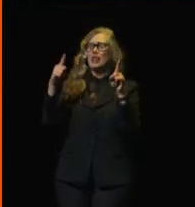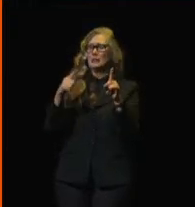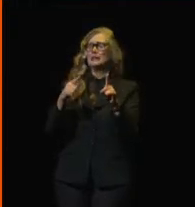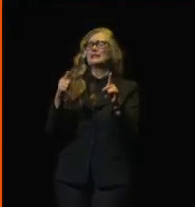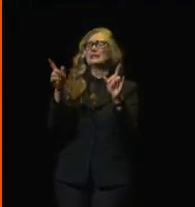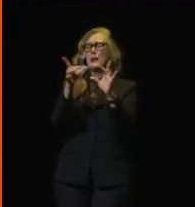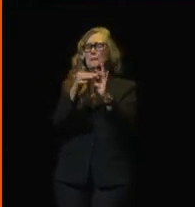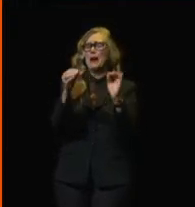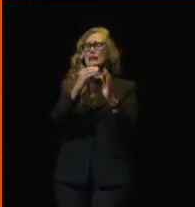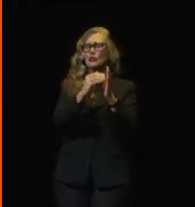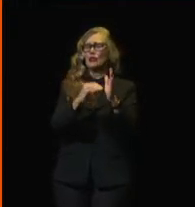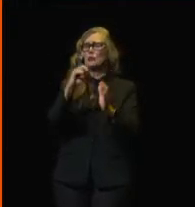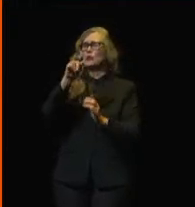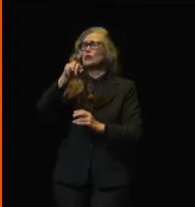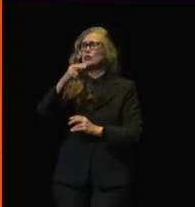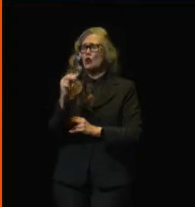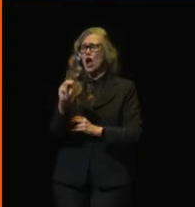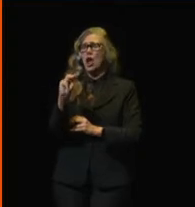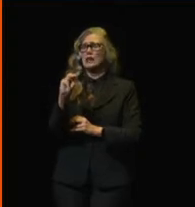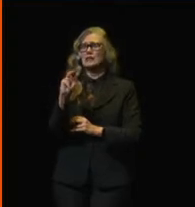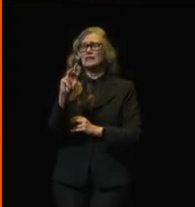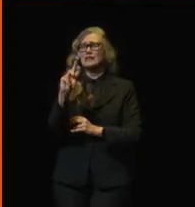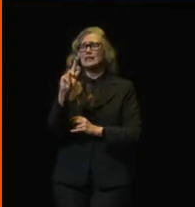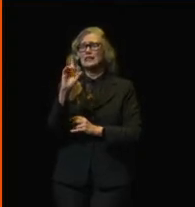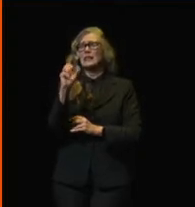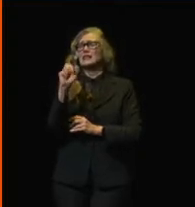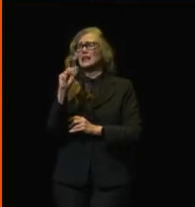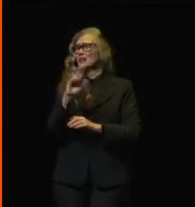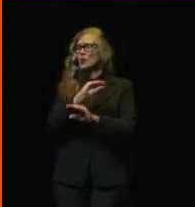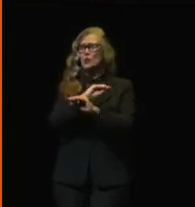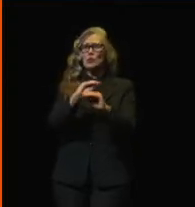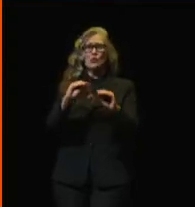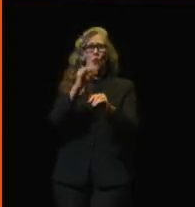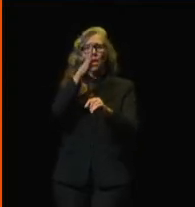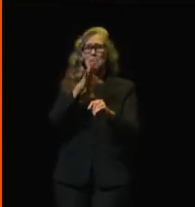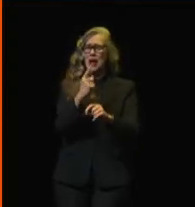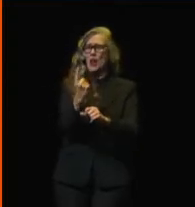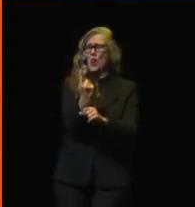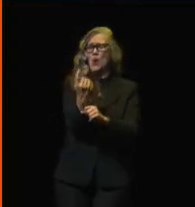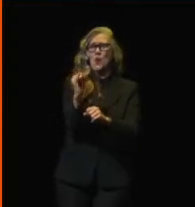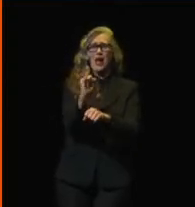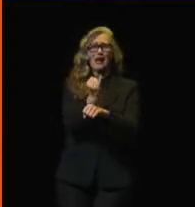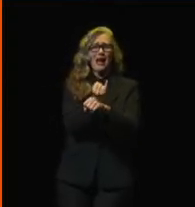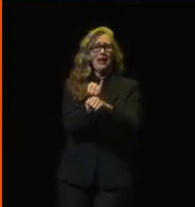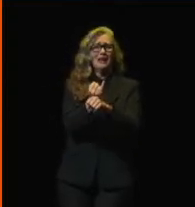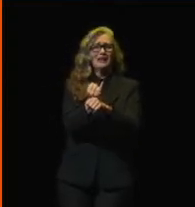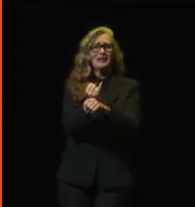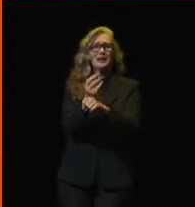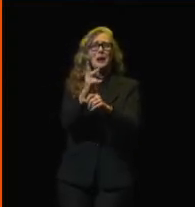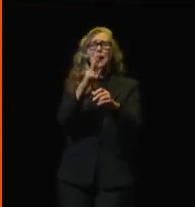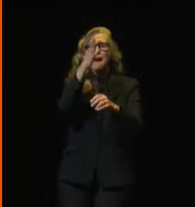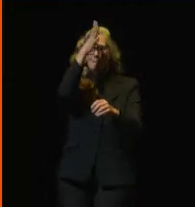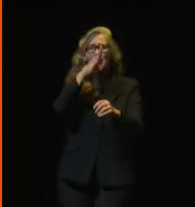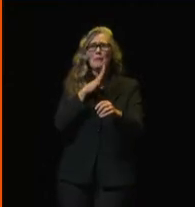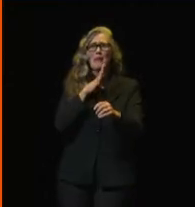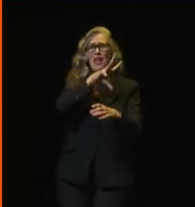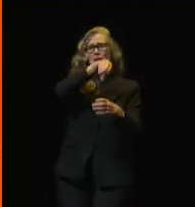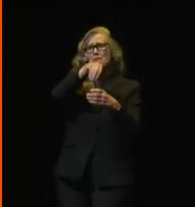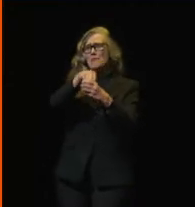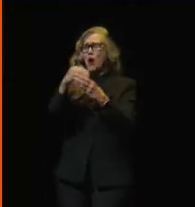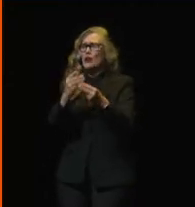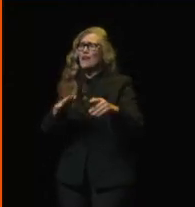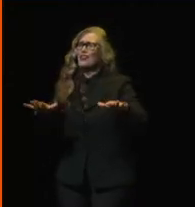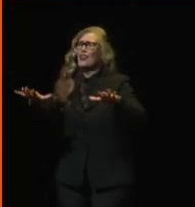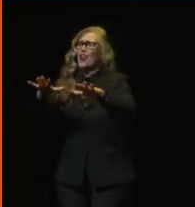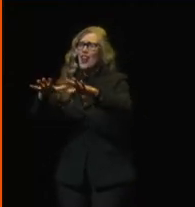17. No man is an island entire of itself. Every man is a piece of the continent, a part of the main.